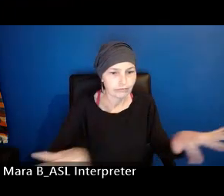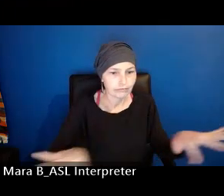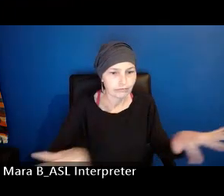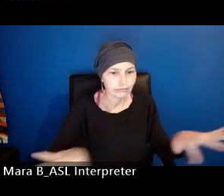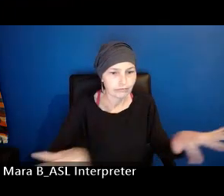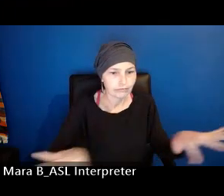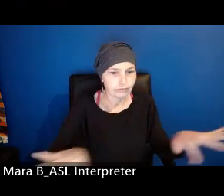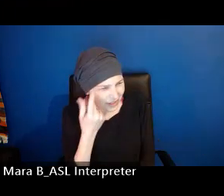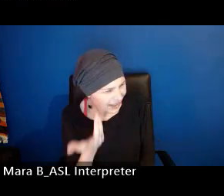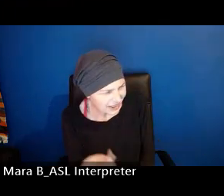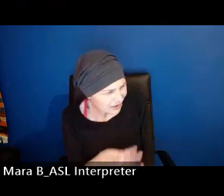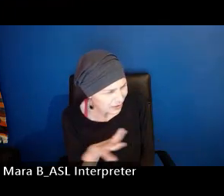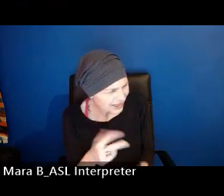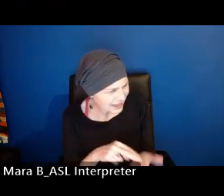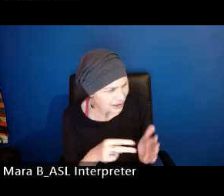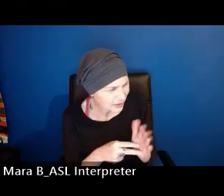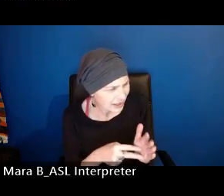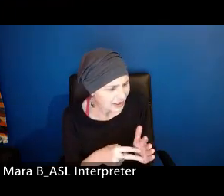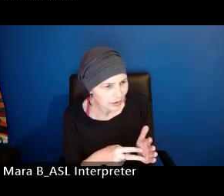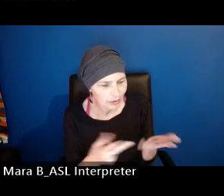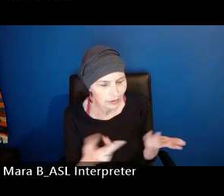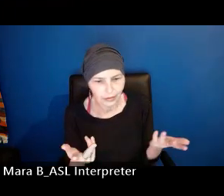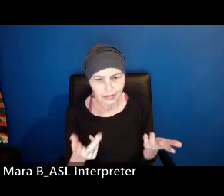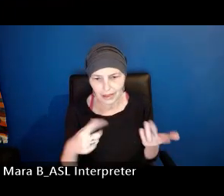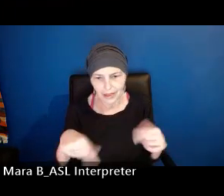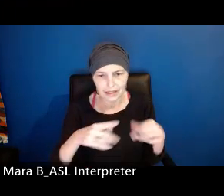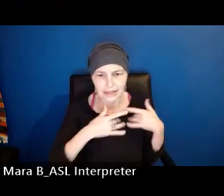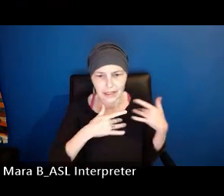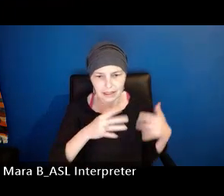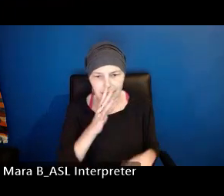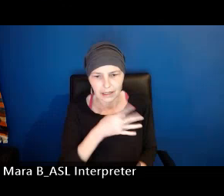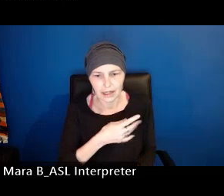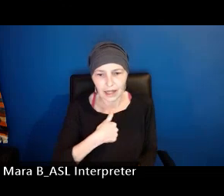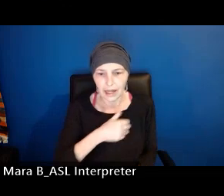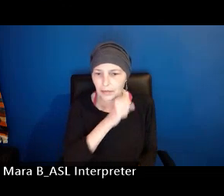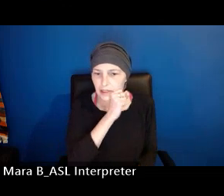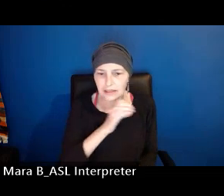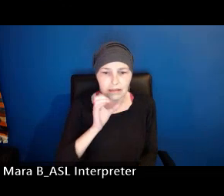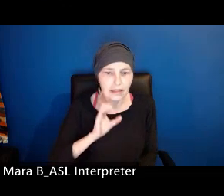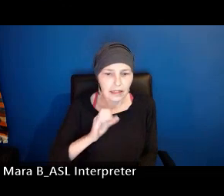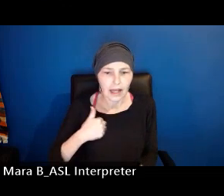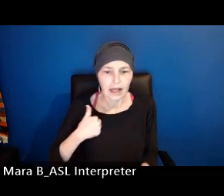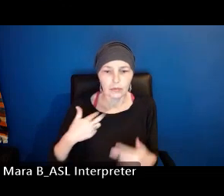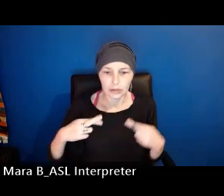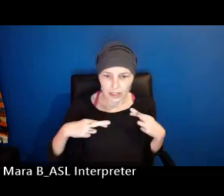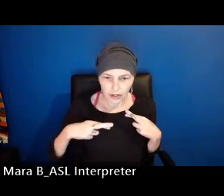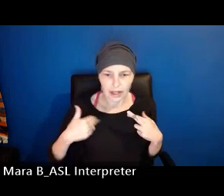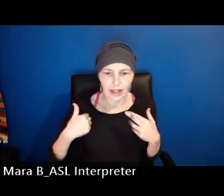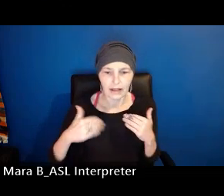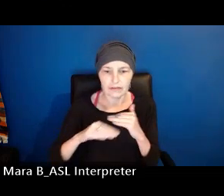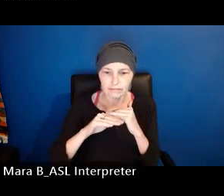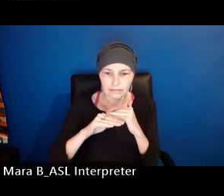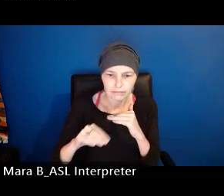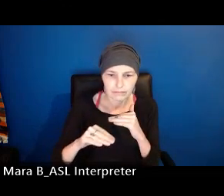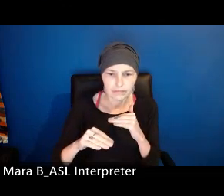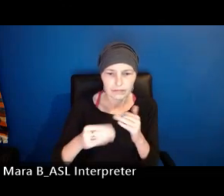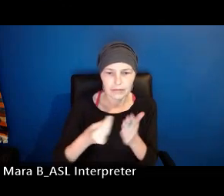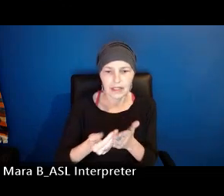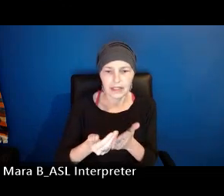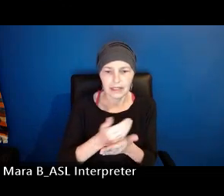I am a senior on a retired fixed income, and as we discussed even adapting our budget, there's no way we